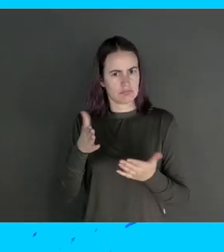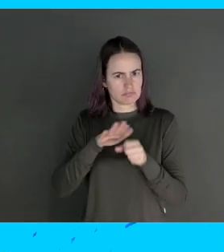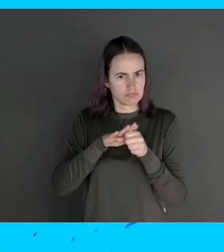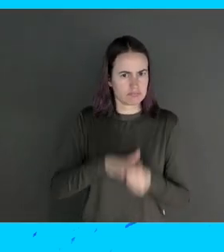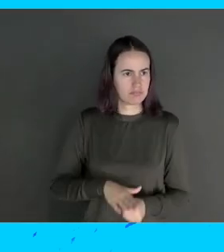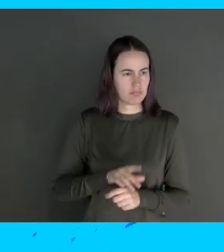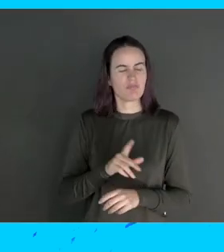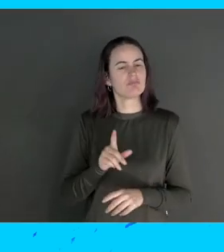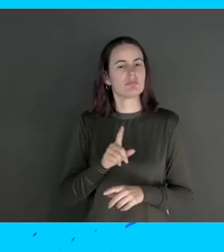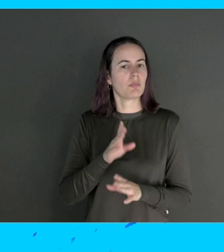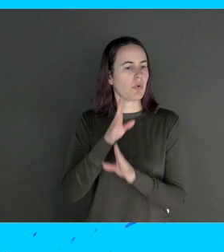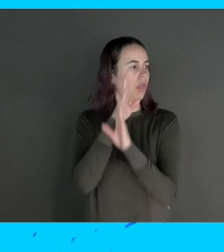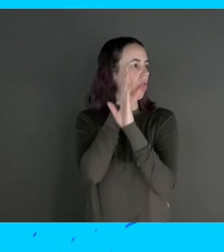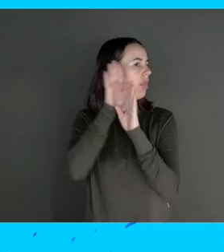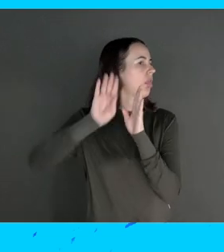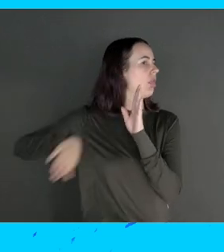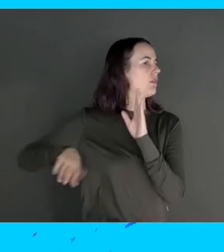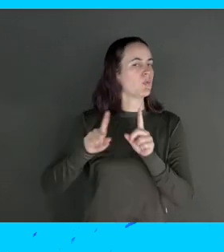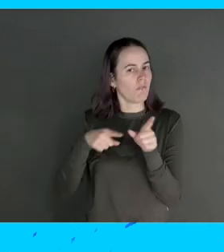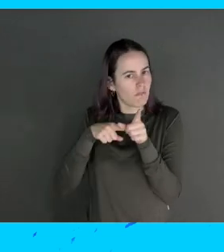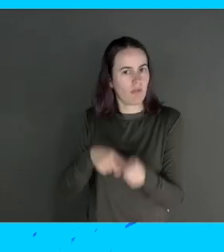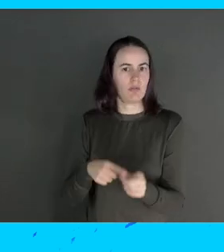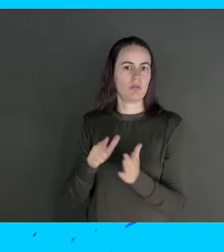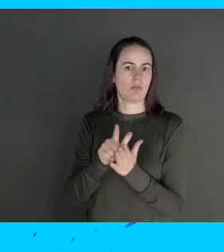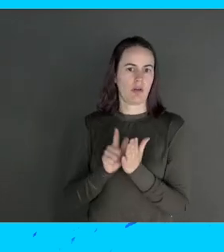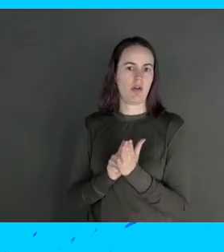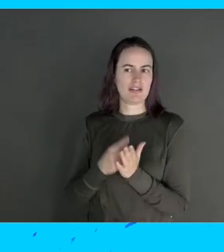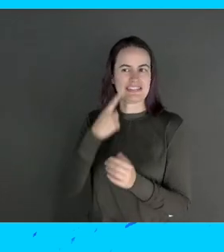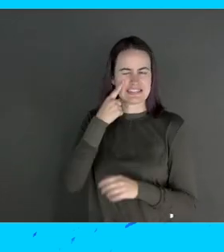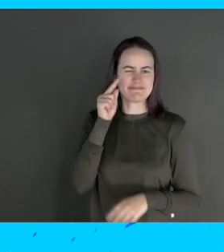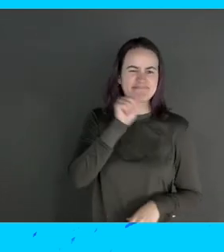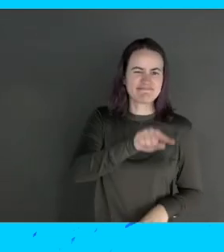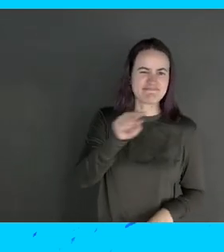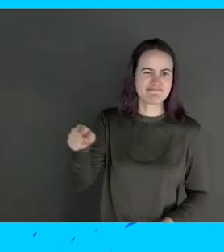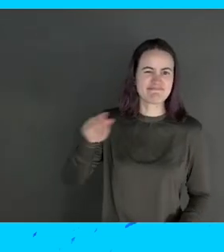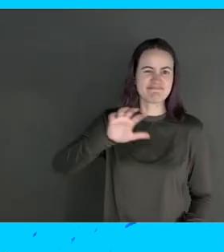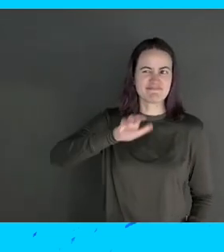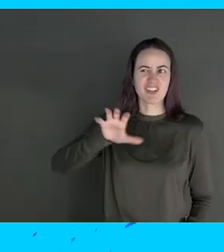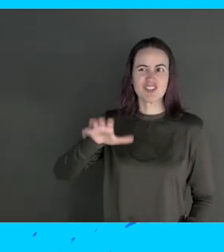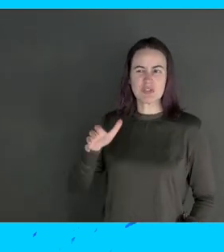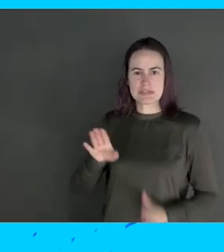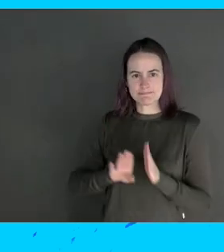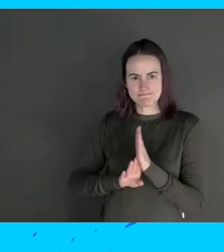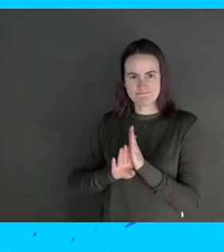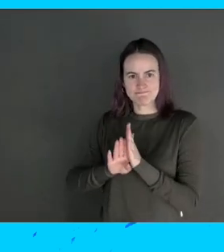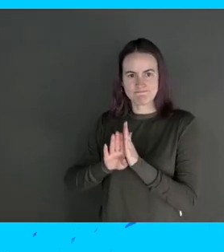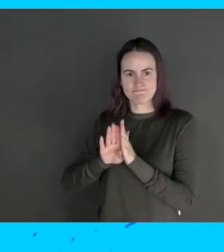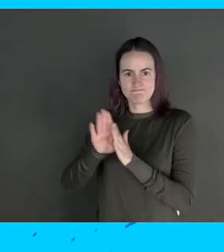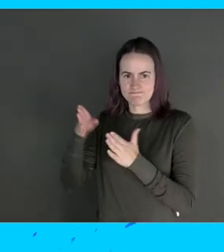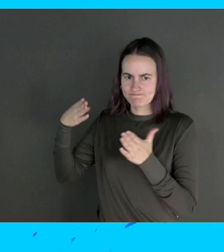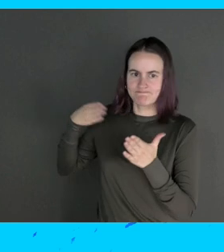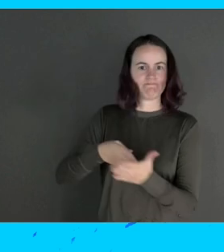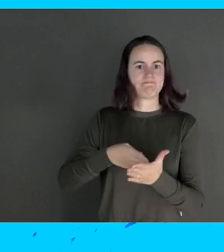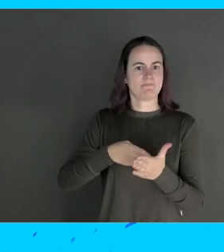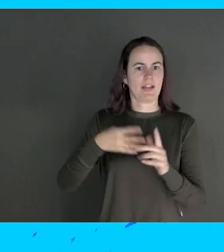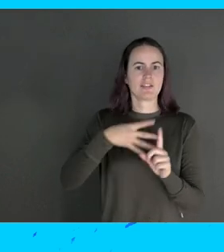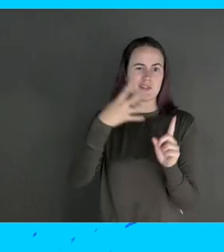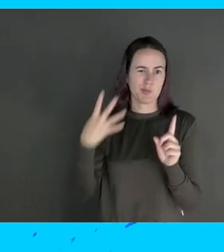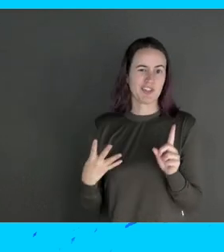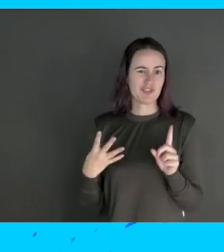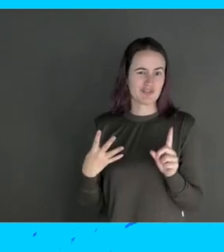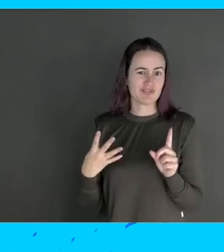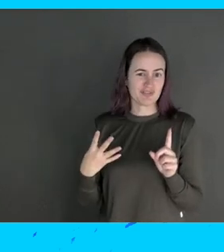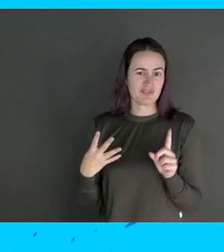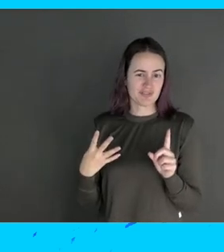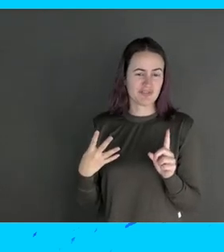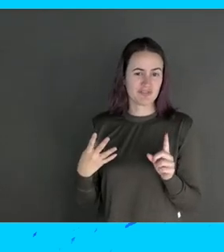And this, we could see that in other countries too, the sort of rise of anti-rights movement, which is the